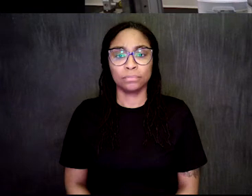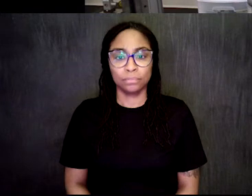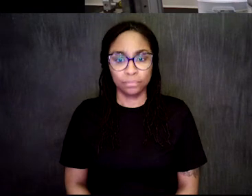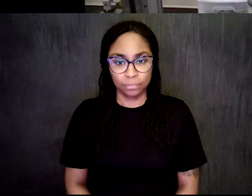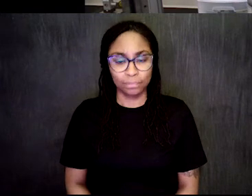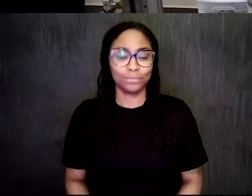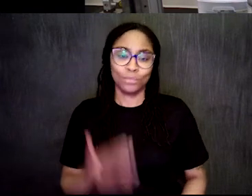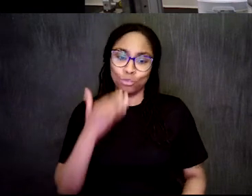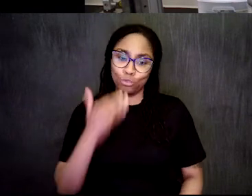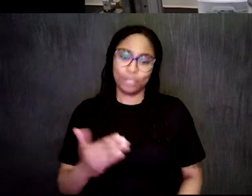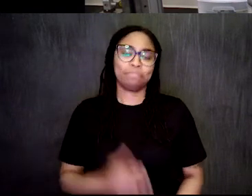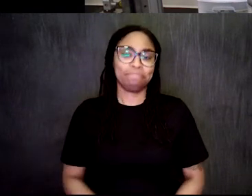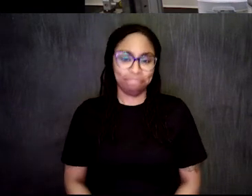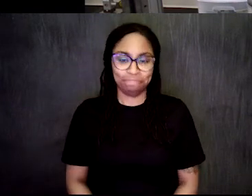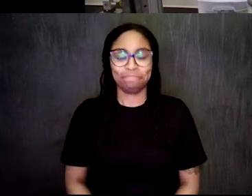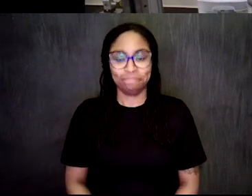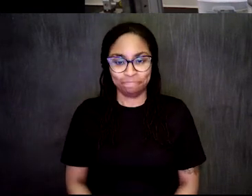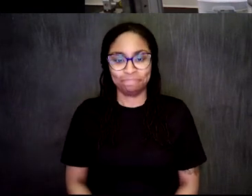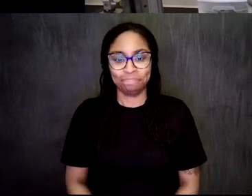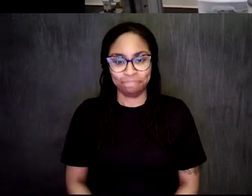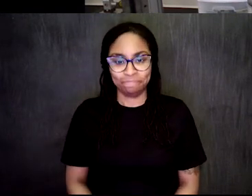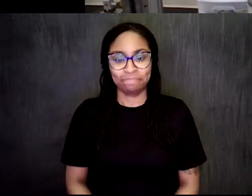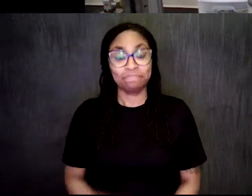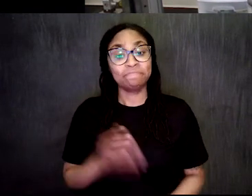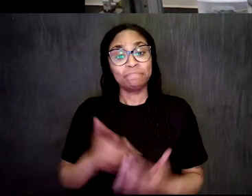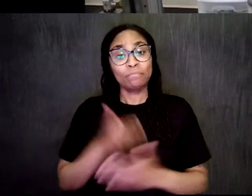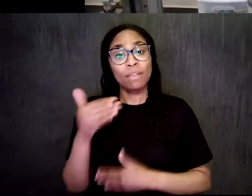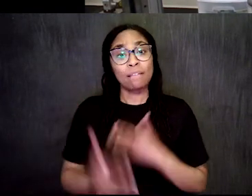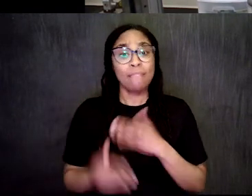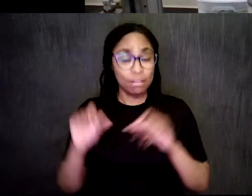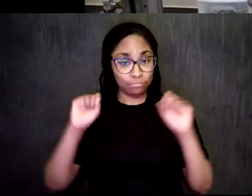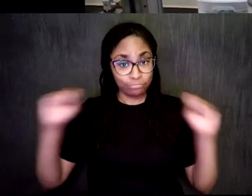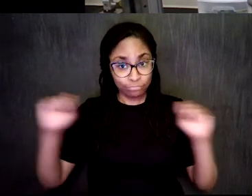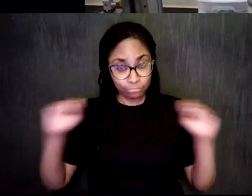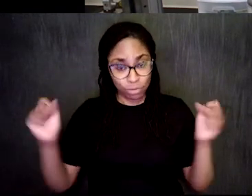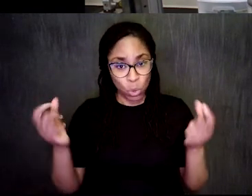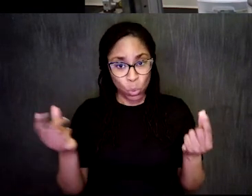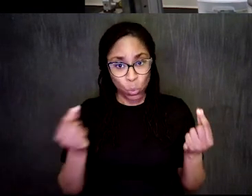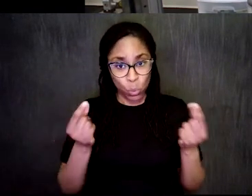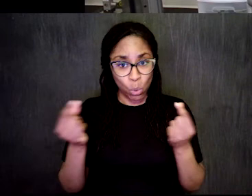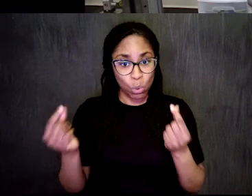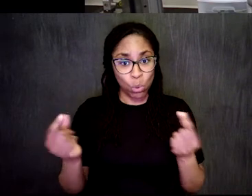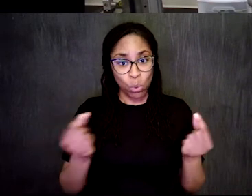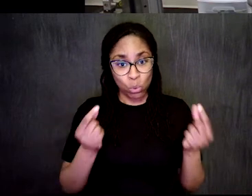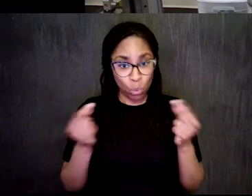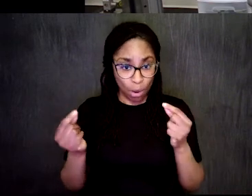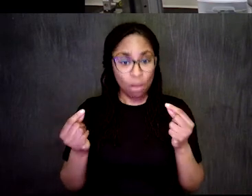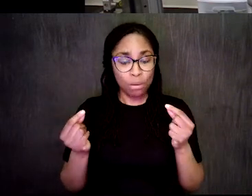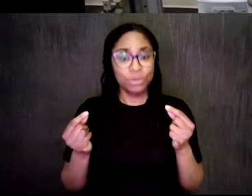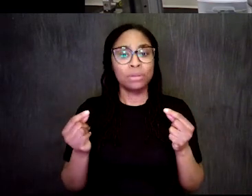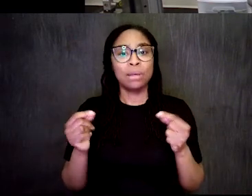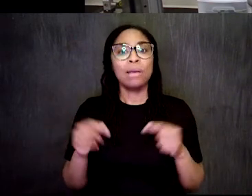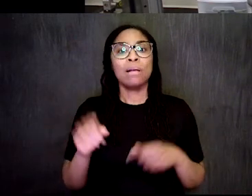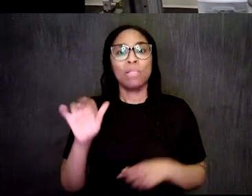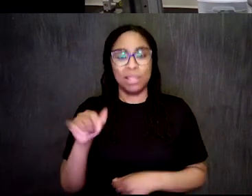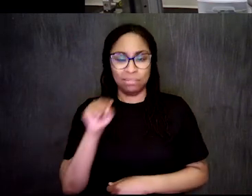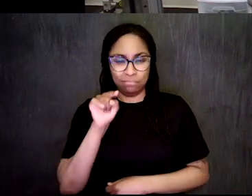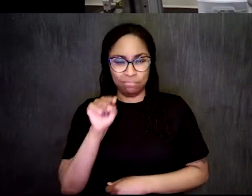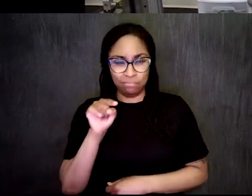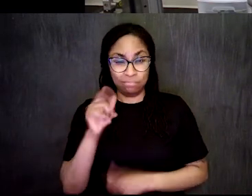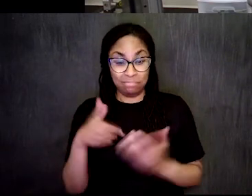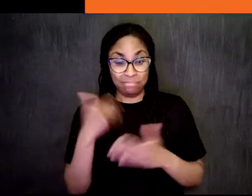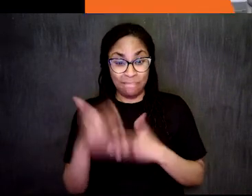reach, open. Good. Good. And then for this next exercise, we're going to be moving into the quadruped